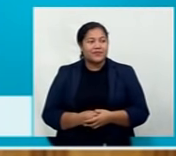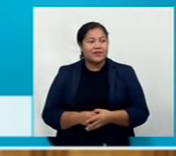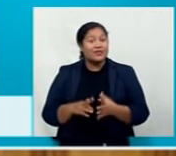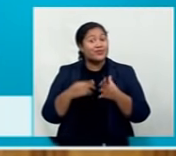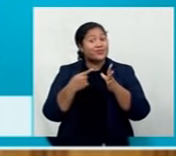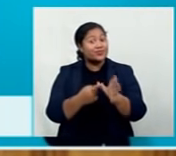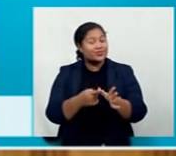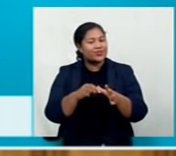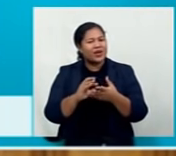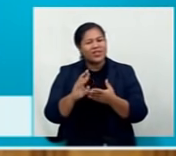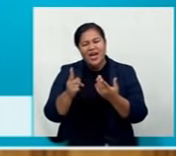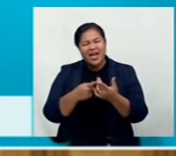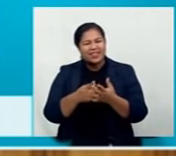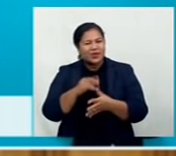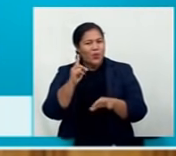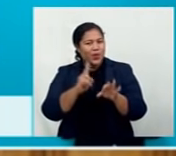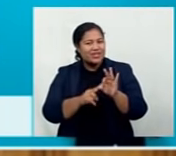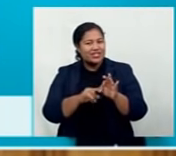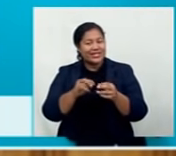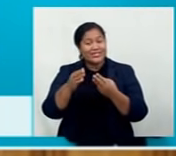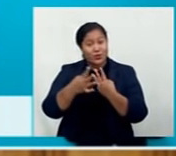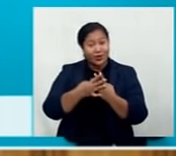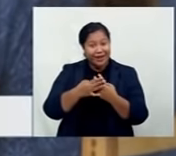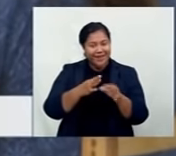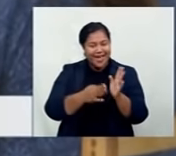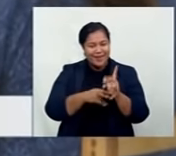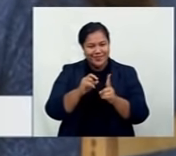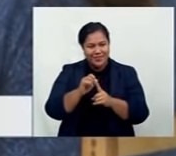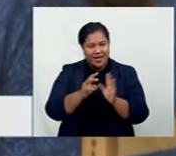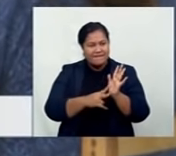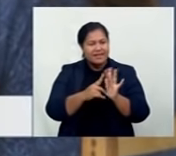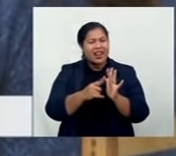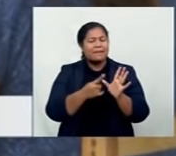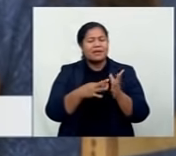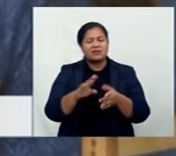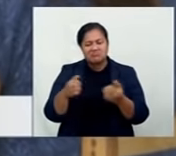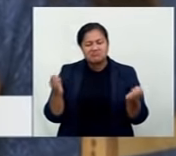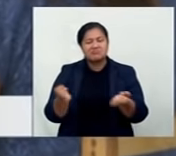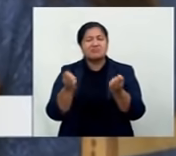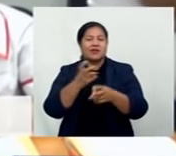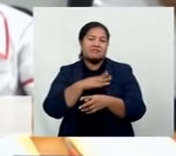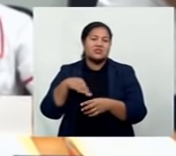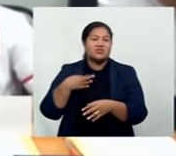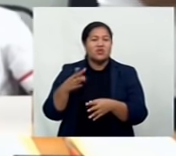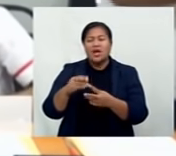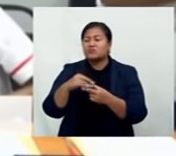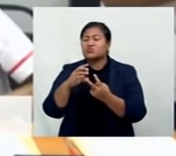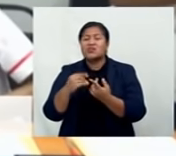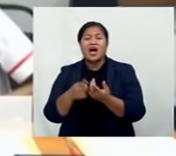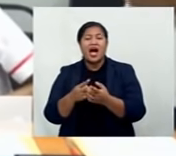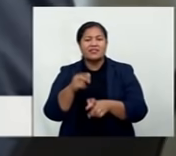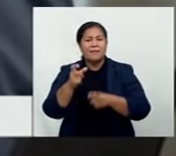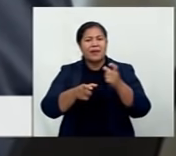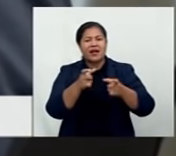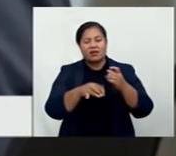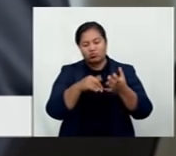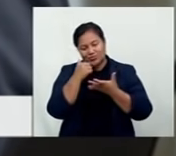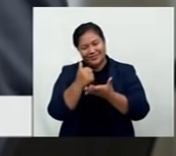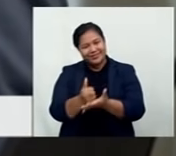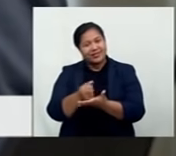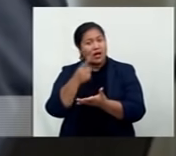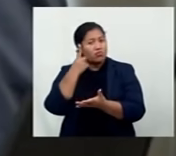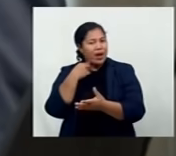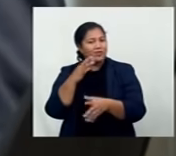supplementary question, Sudalpa MP Viliame Ngavoka encouraged the ministry to delegate other stakeholders to assist in